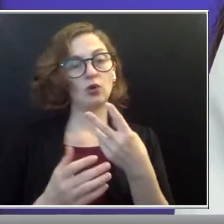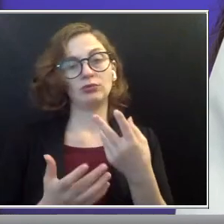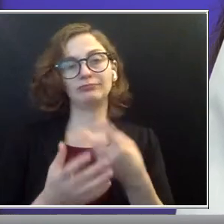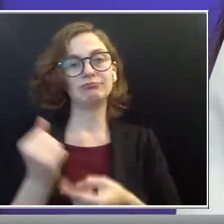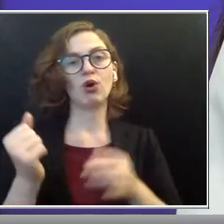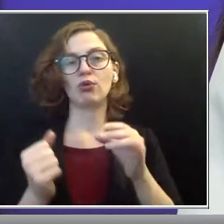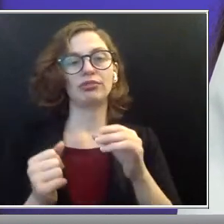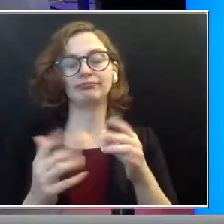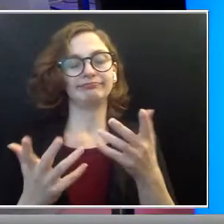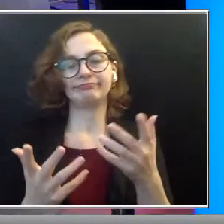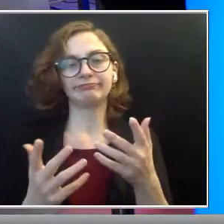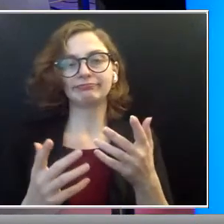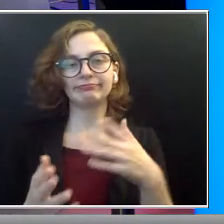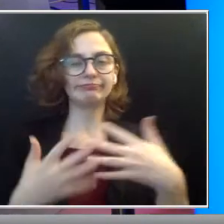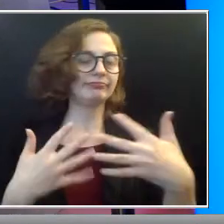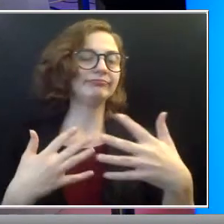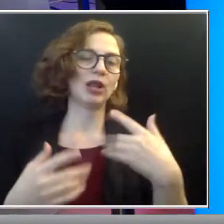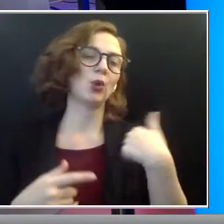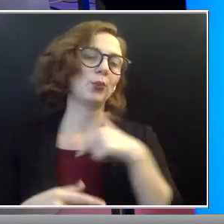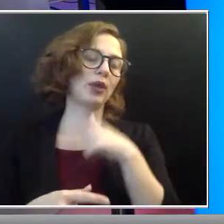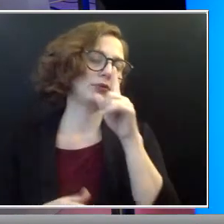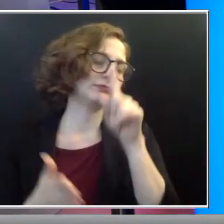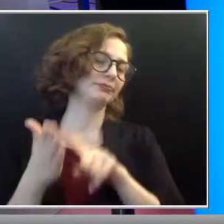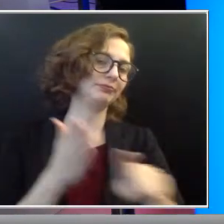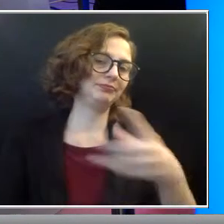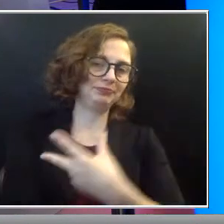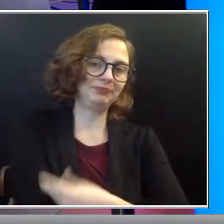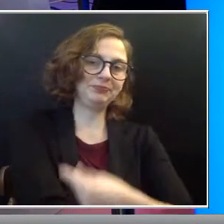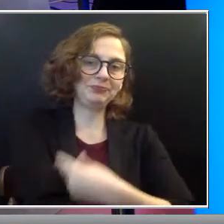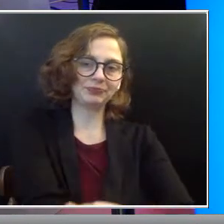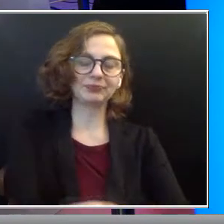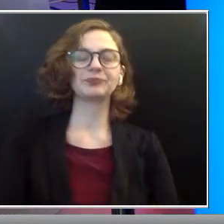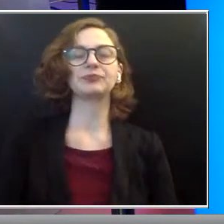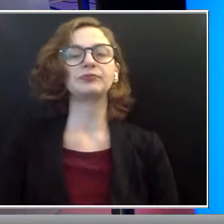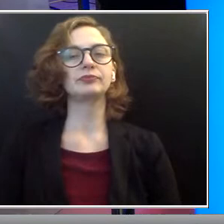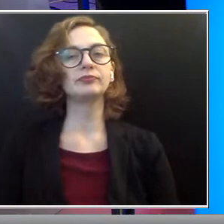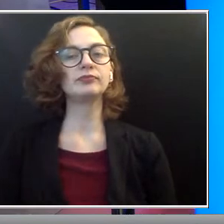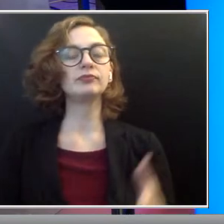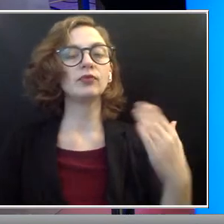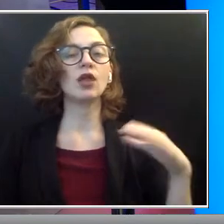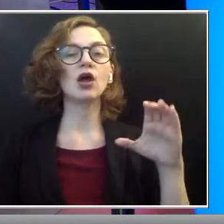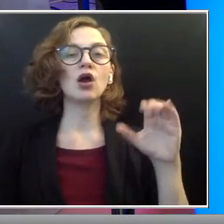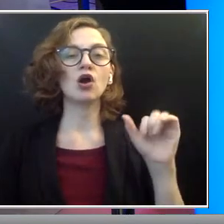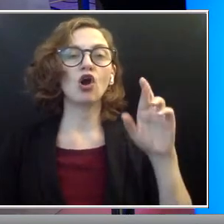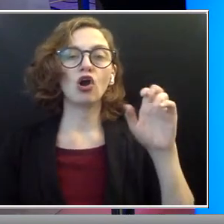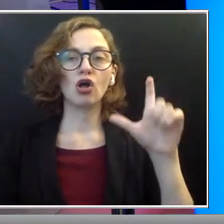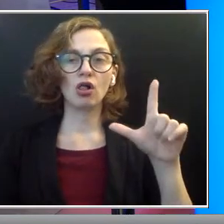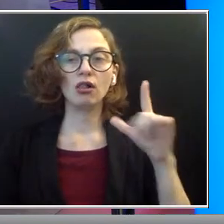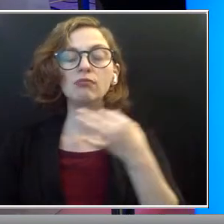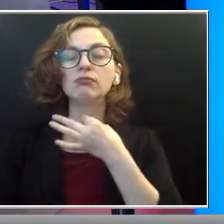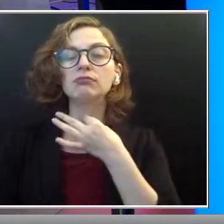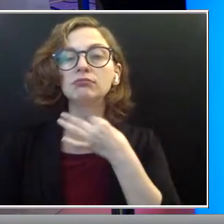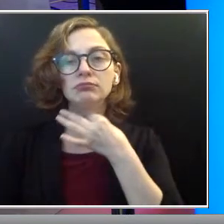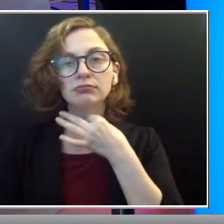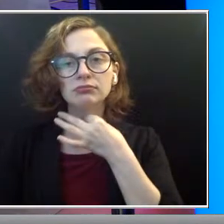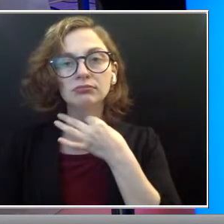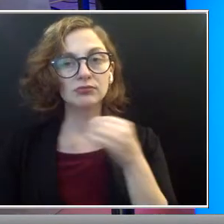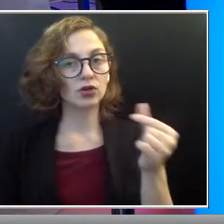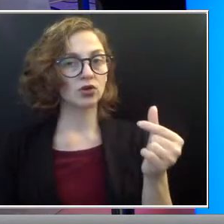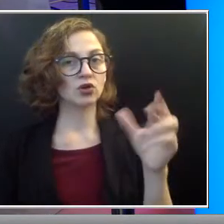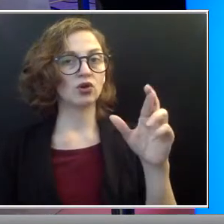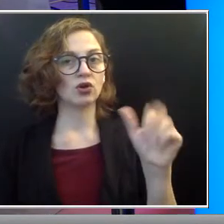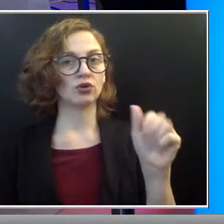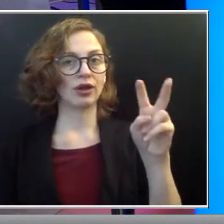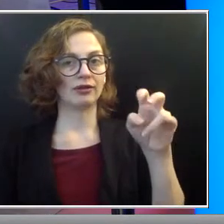women. Carl has a question about Graves' disease. Carl wants to know, is Graves' disease the most common